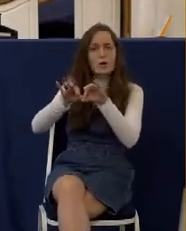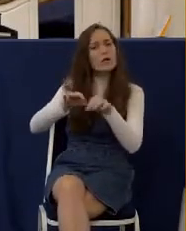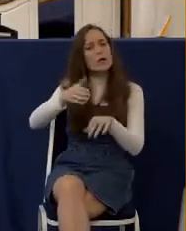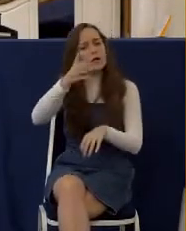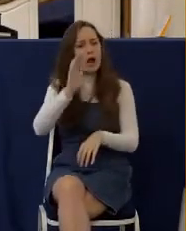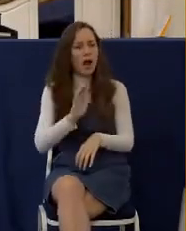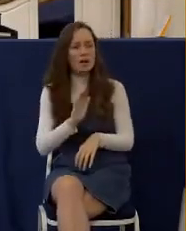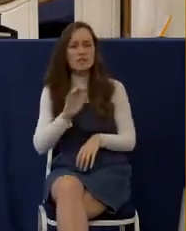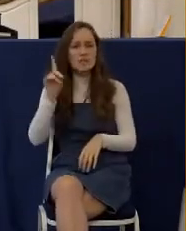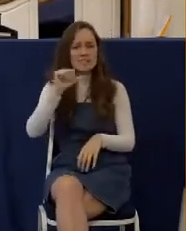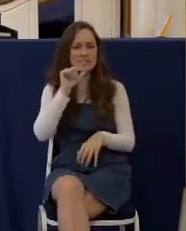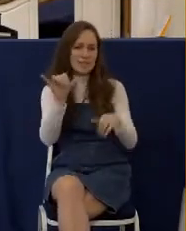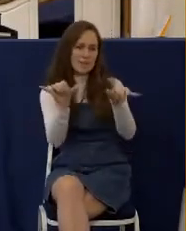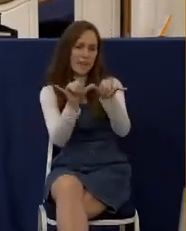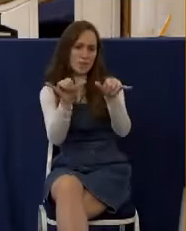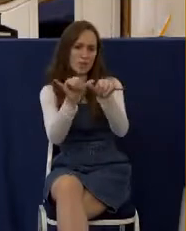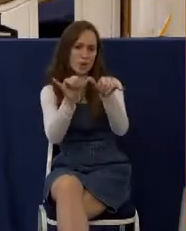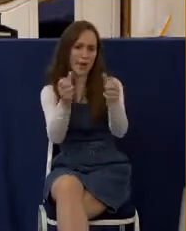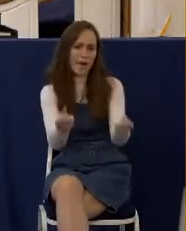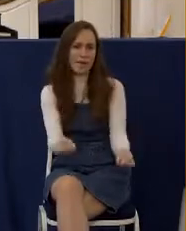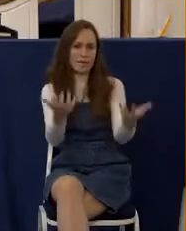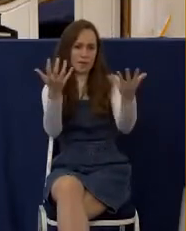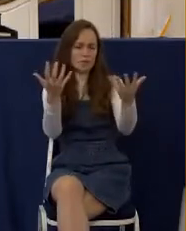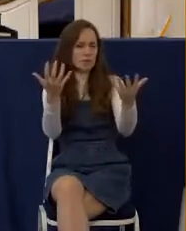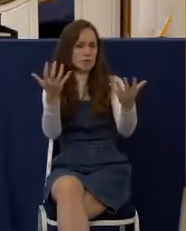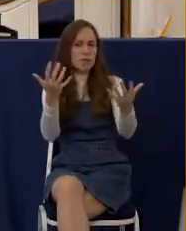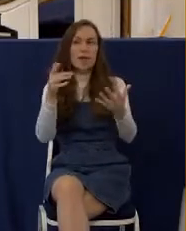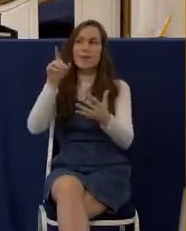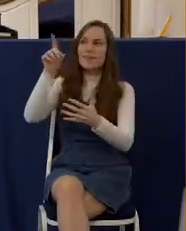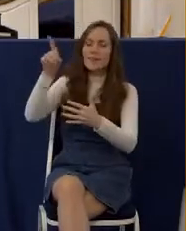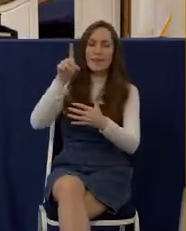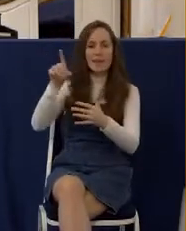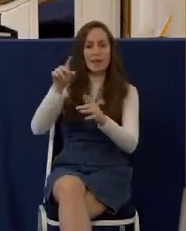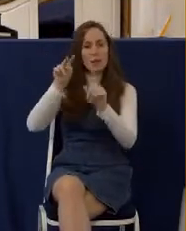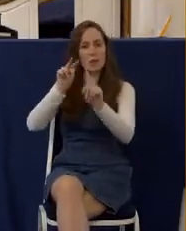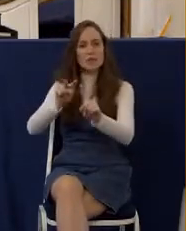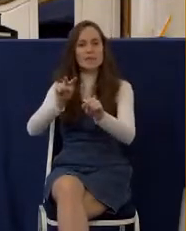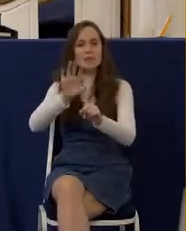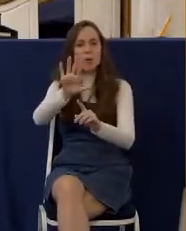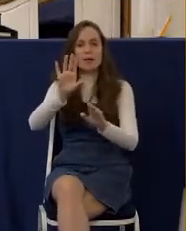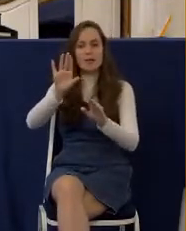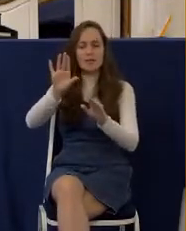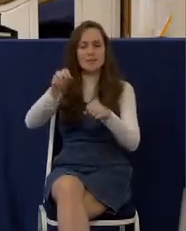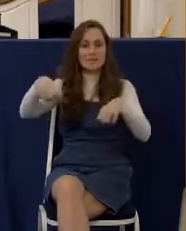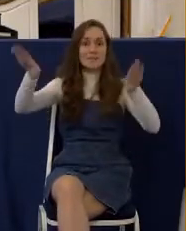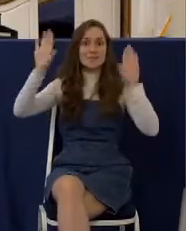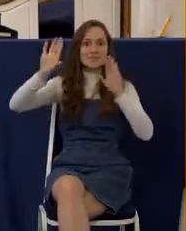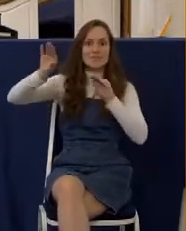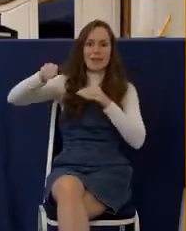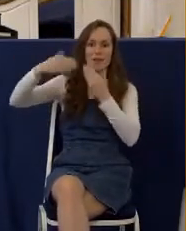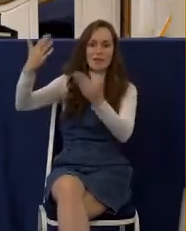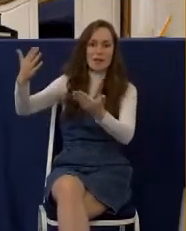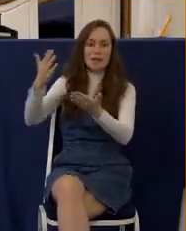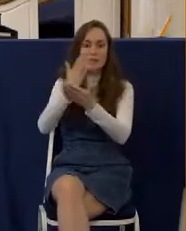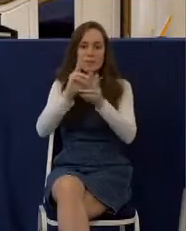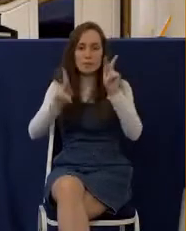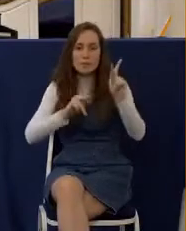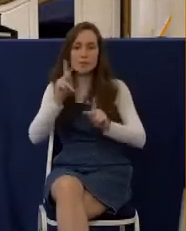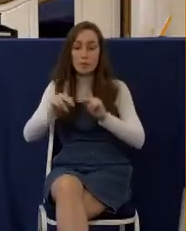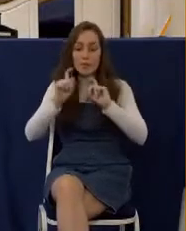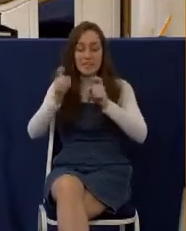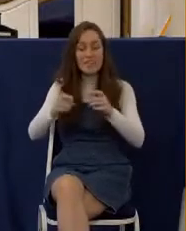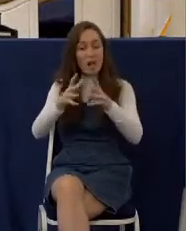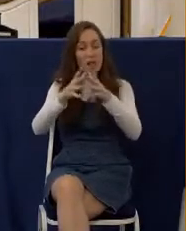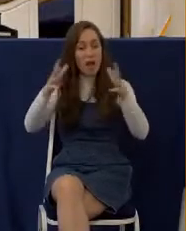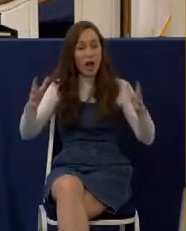of quantity, but in terms of sacrifice. Some people give a lot numerically,